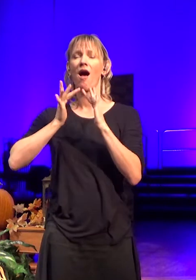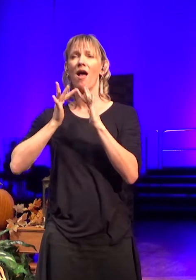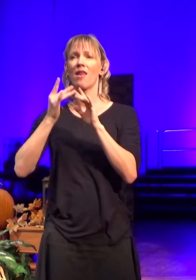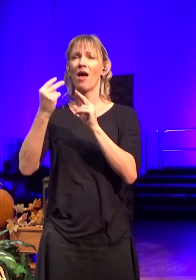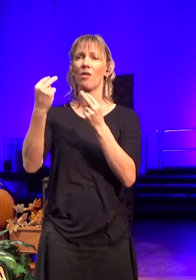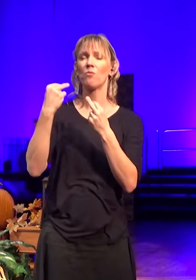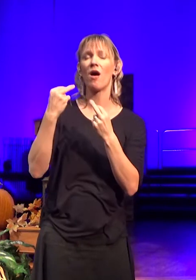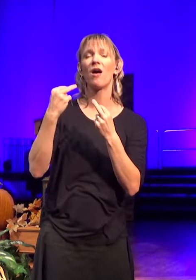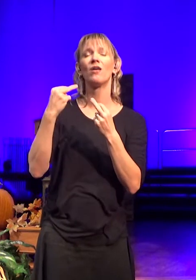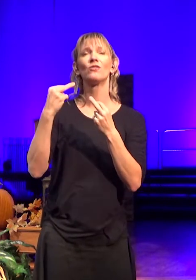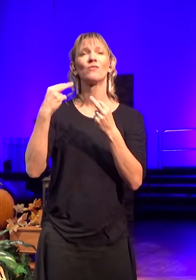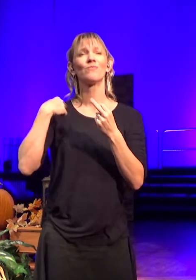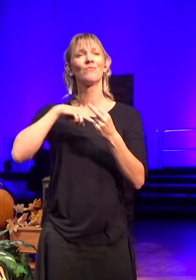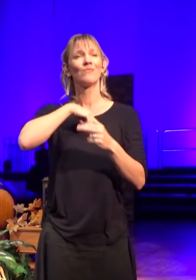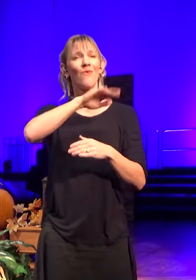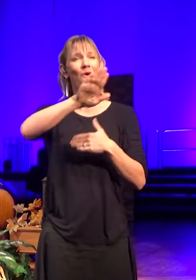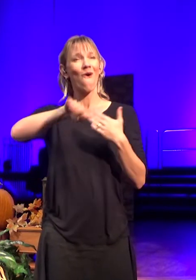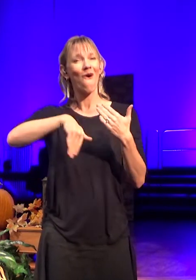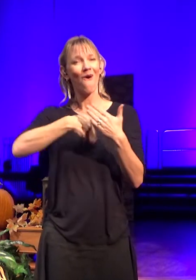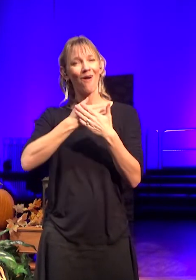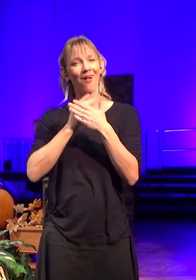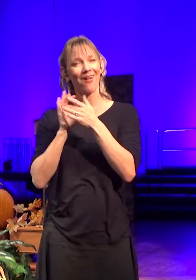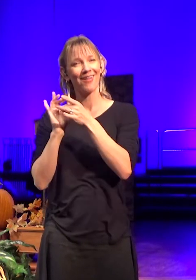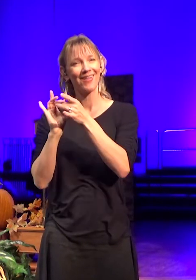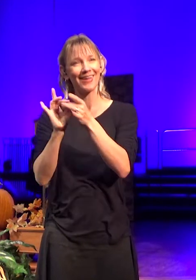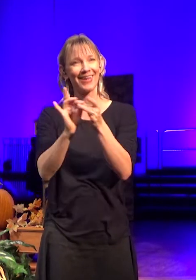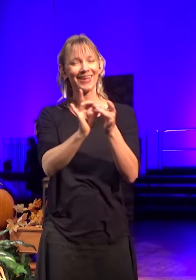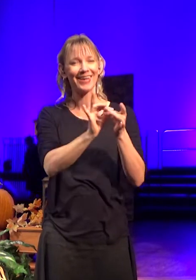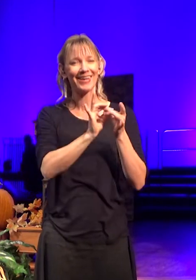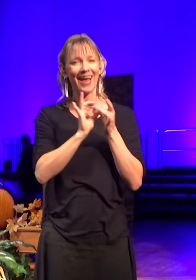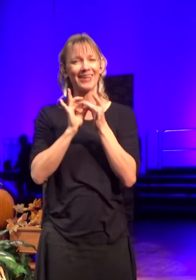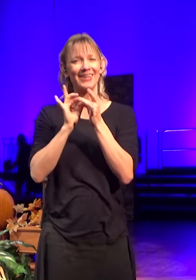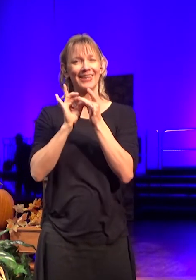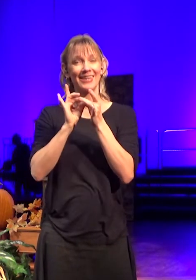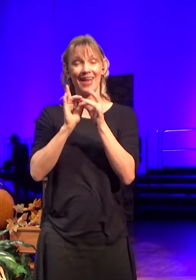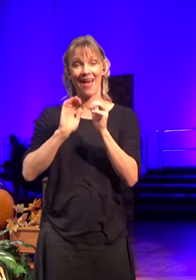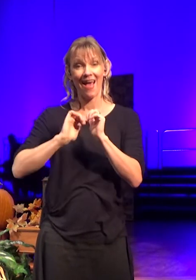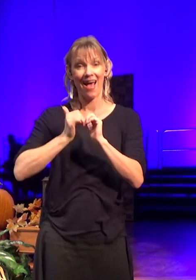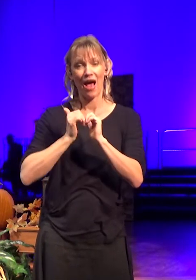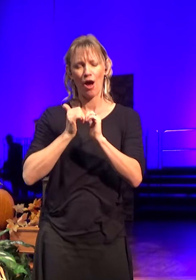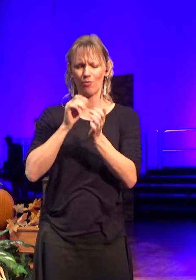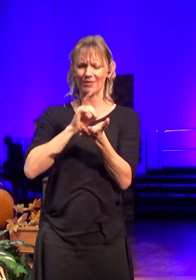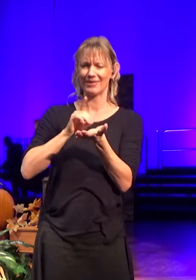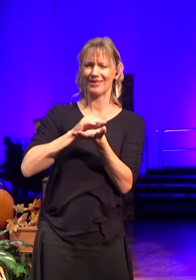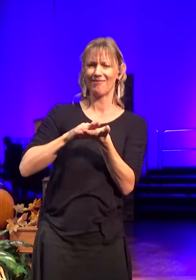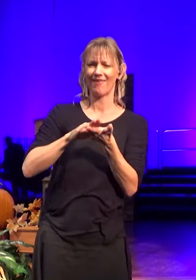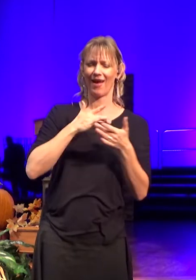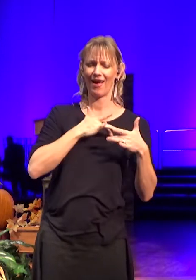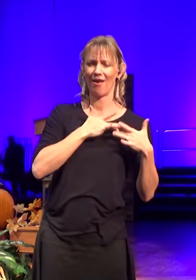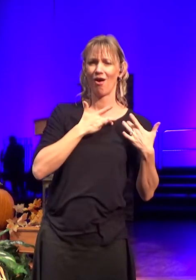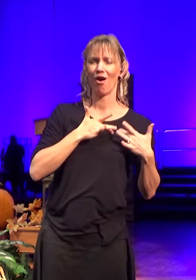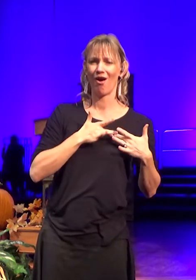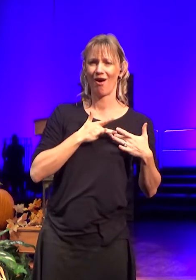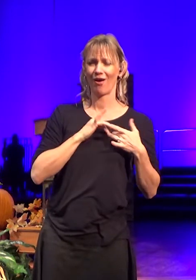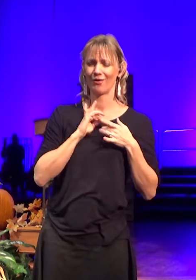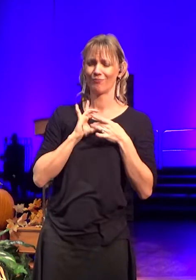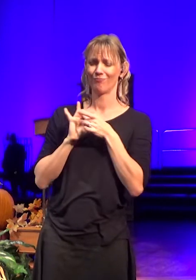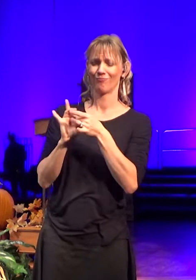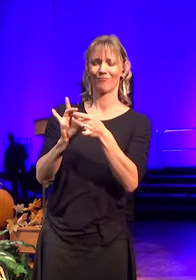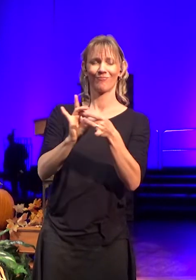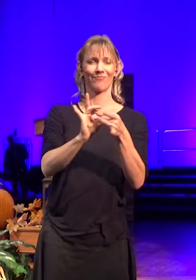person or watching online. We are all connected with that divine heart.